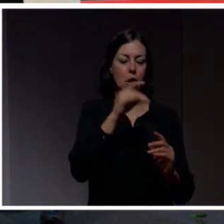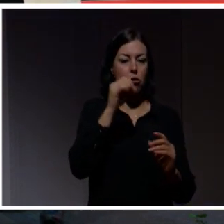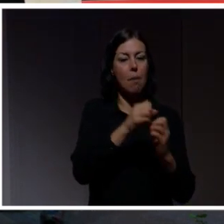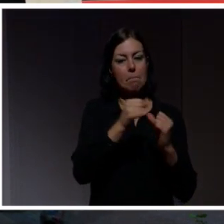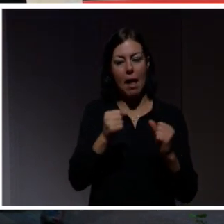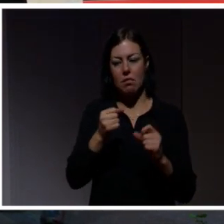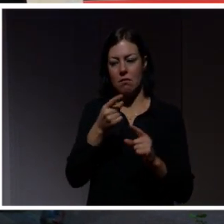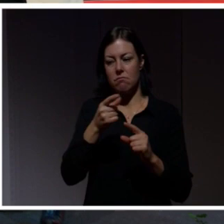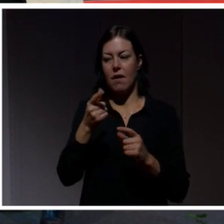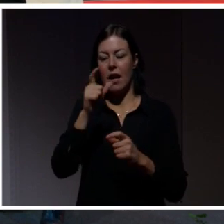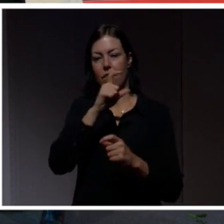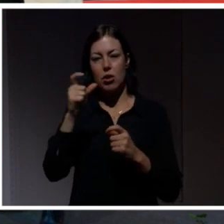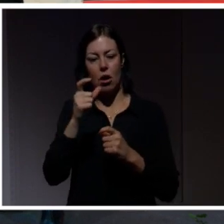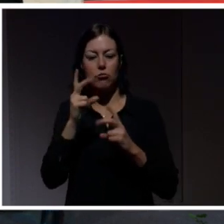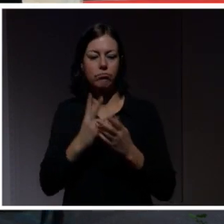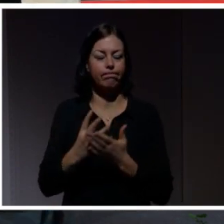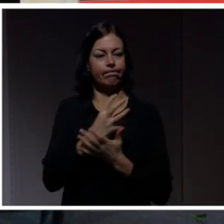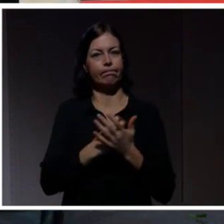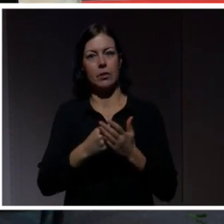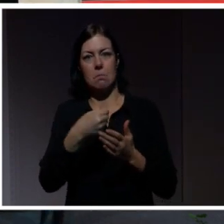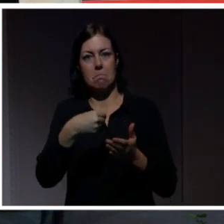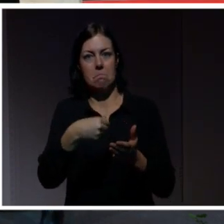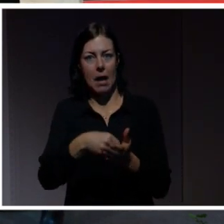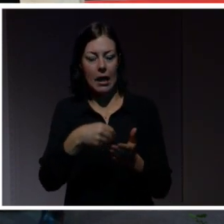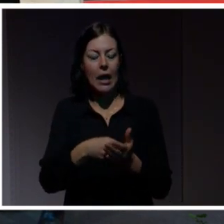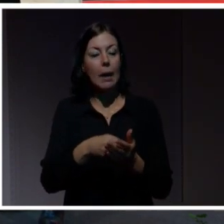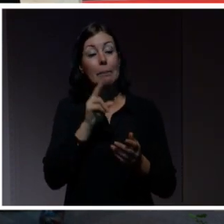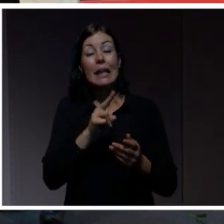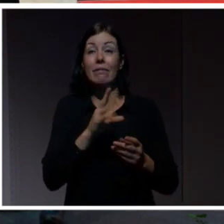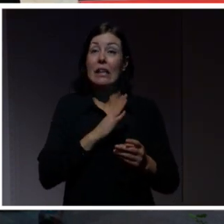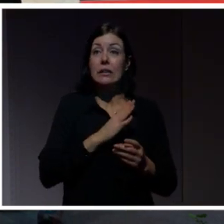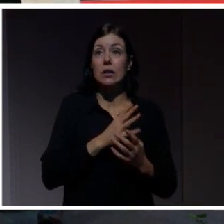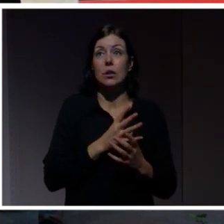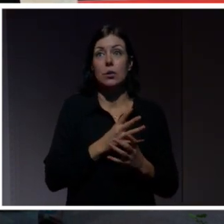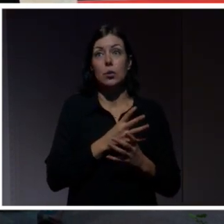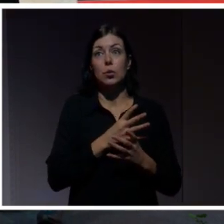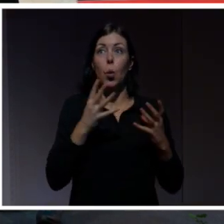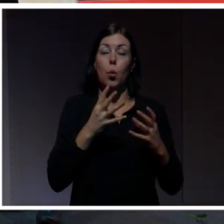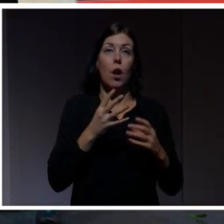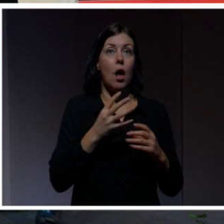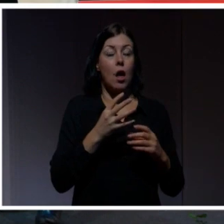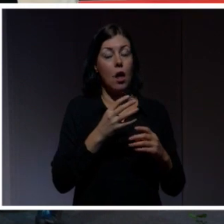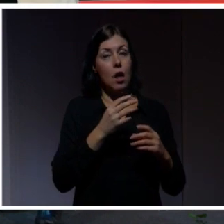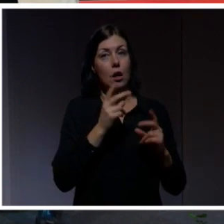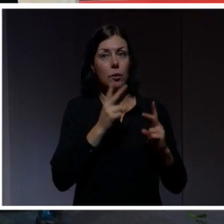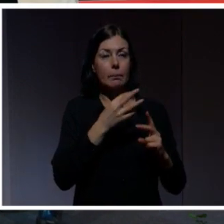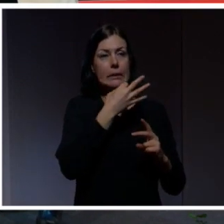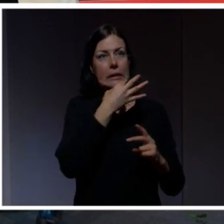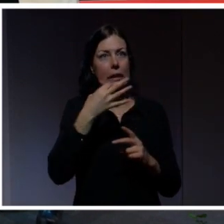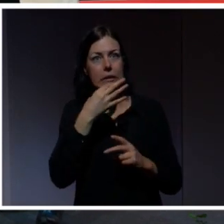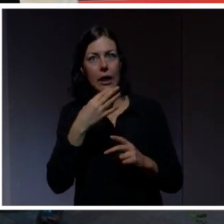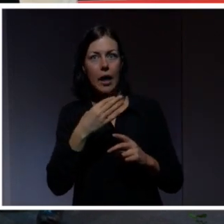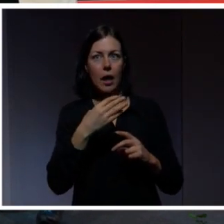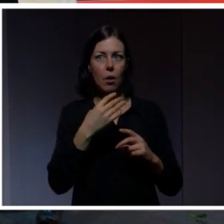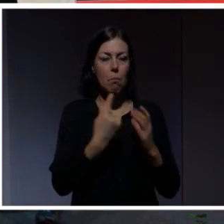make money. So that is two pretty big reasons not to trust these systems? And again,